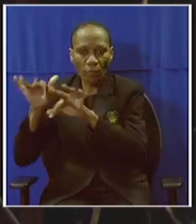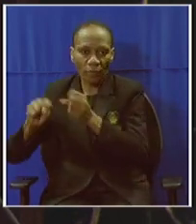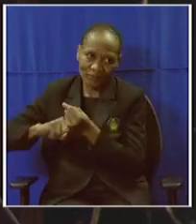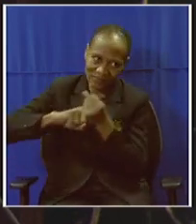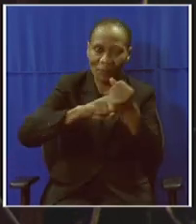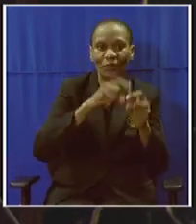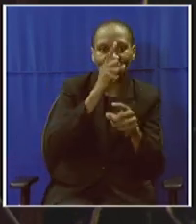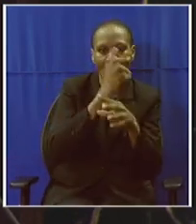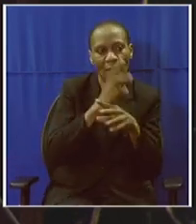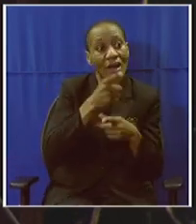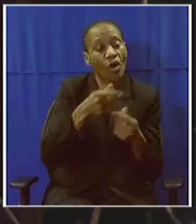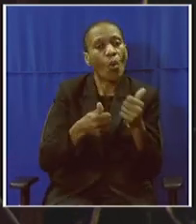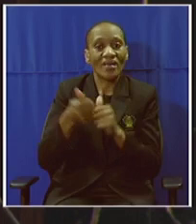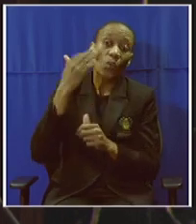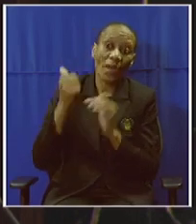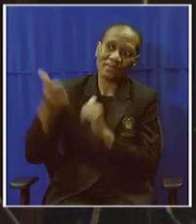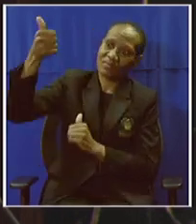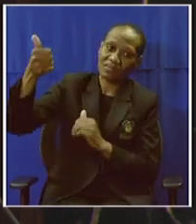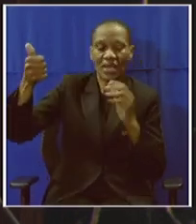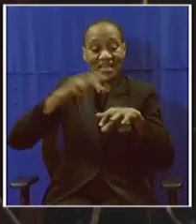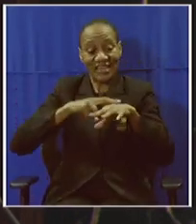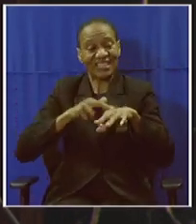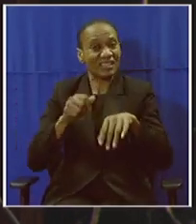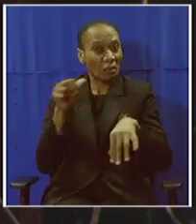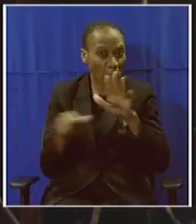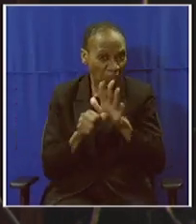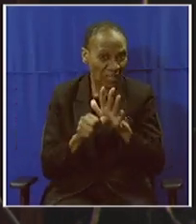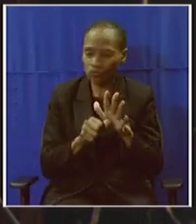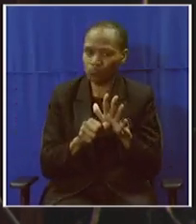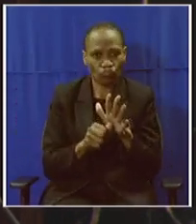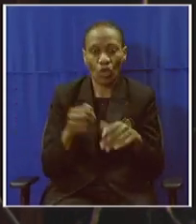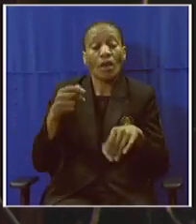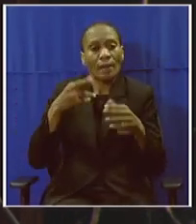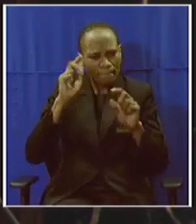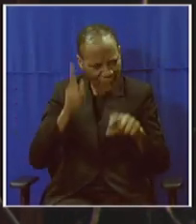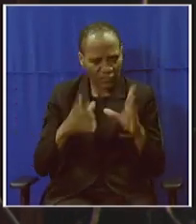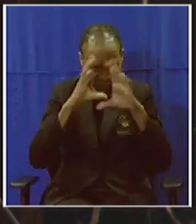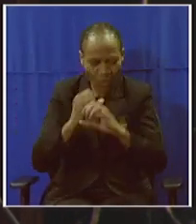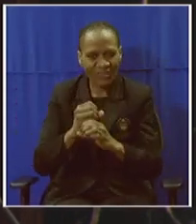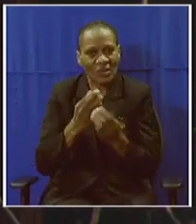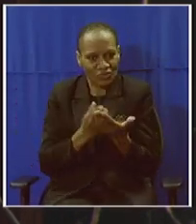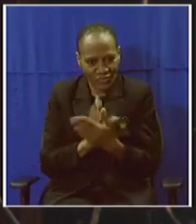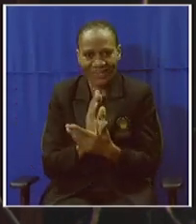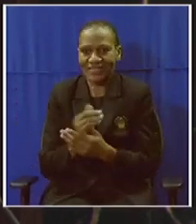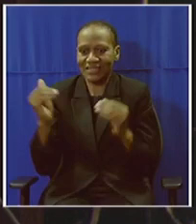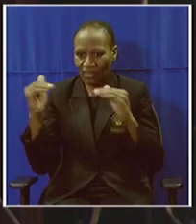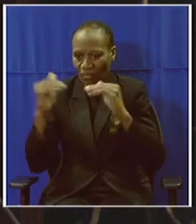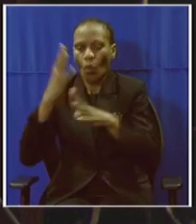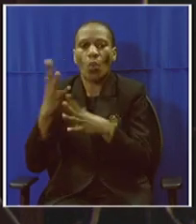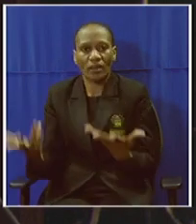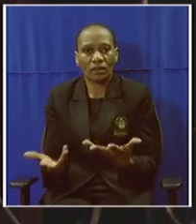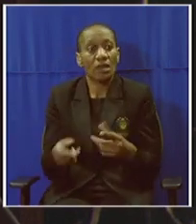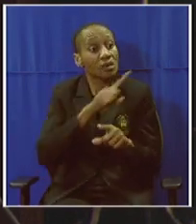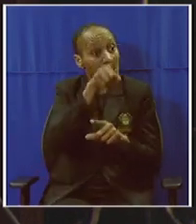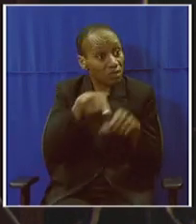favored liberalism based not on race, but on individual rights and competency. Under her watch, the dysfunctional